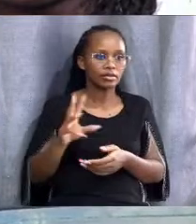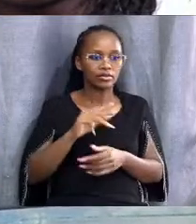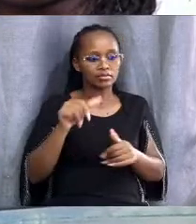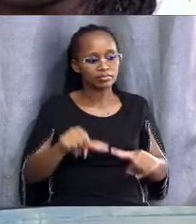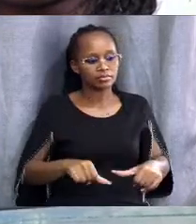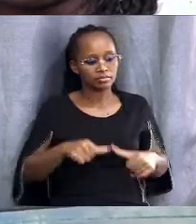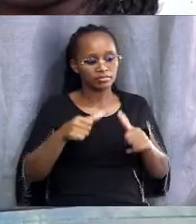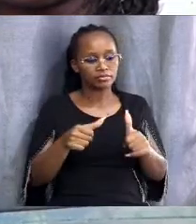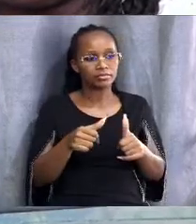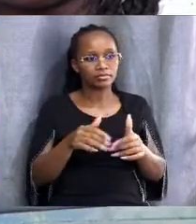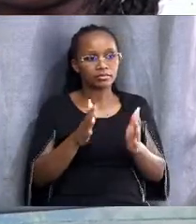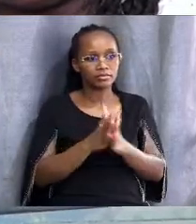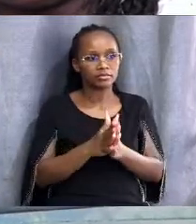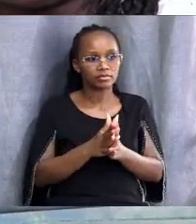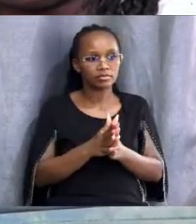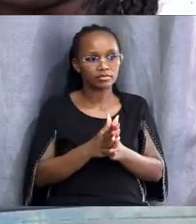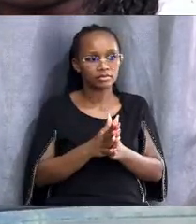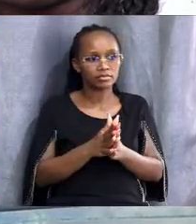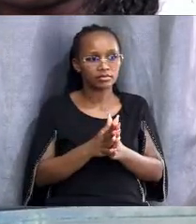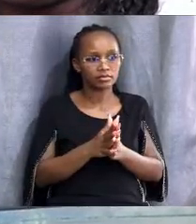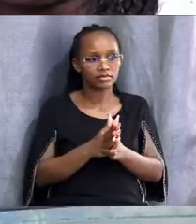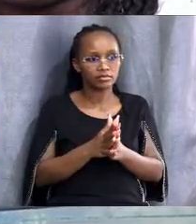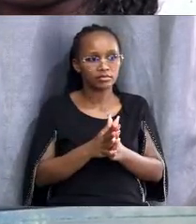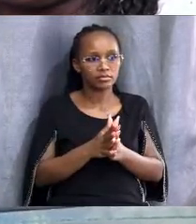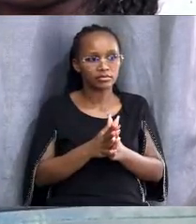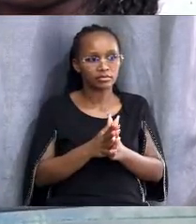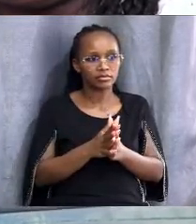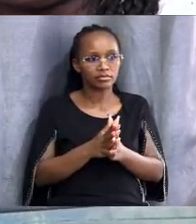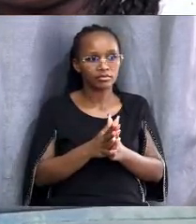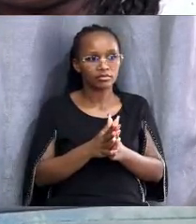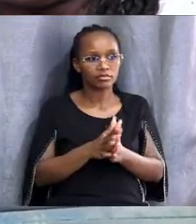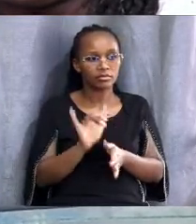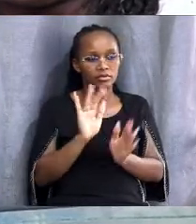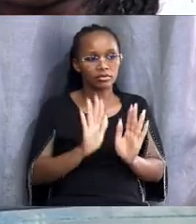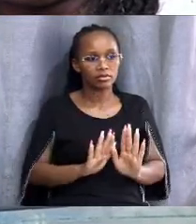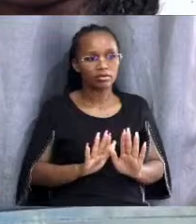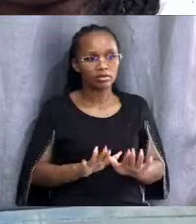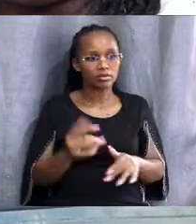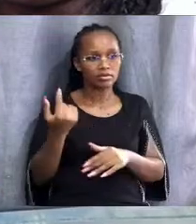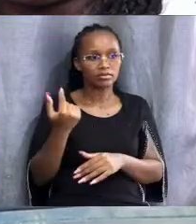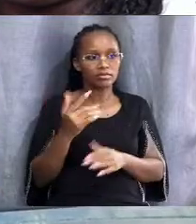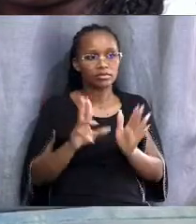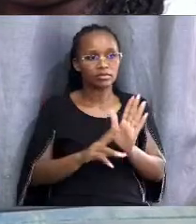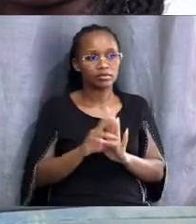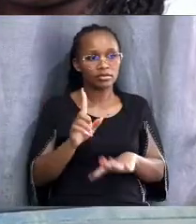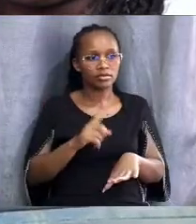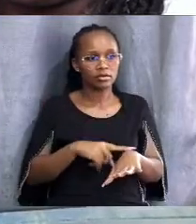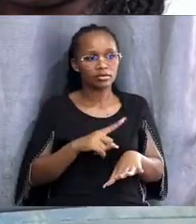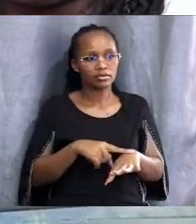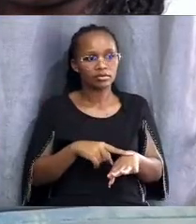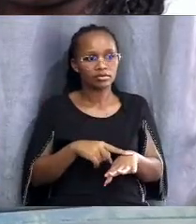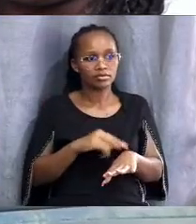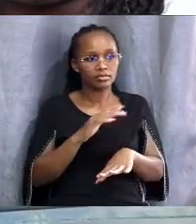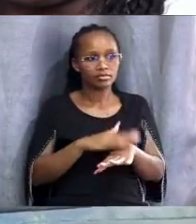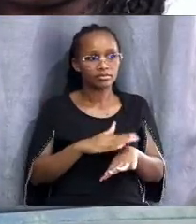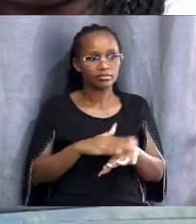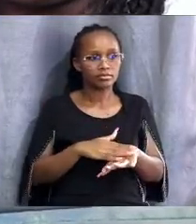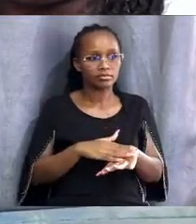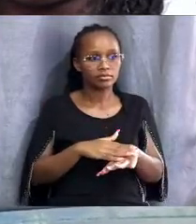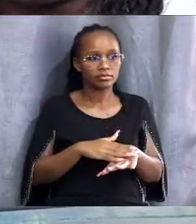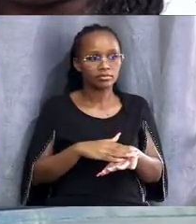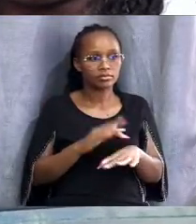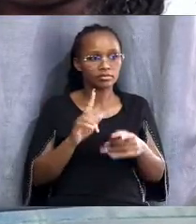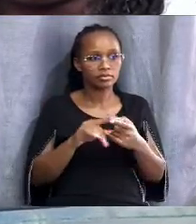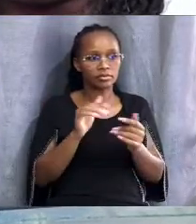proud, and I will help guide those who left behind until we are called up to